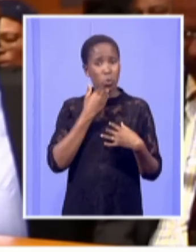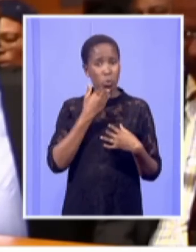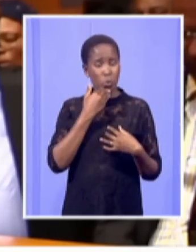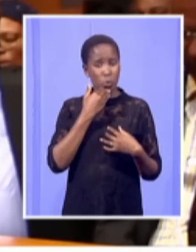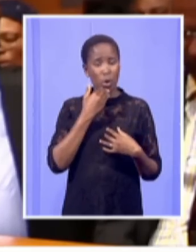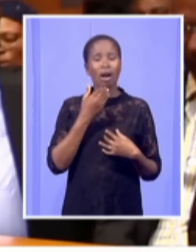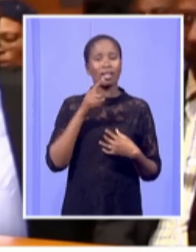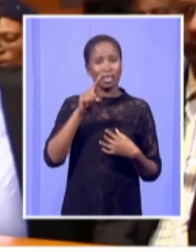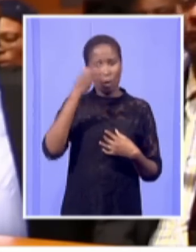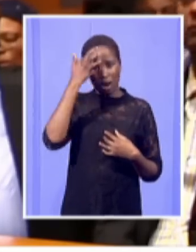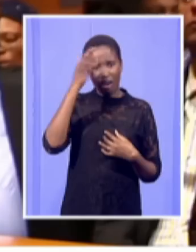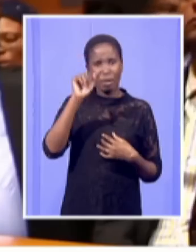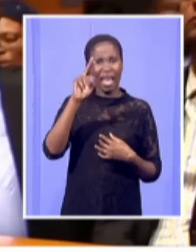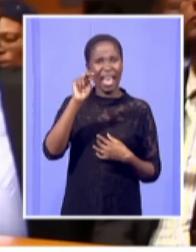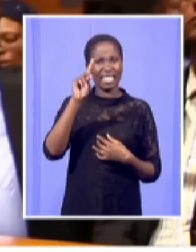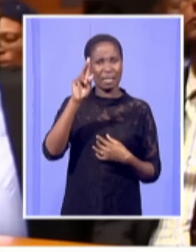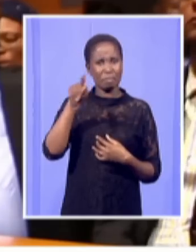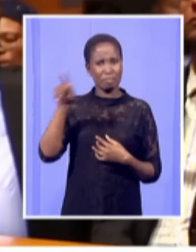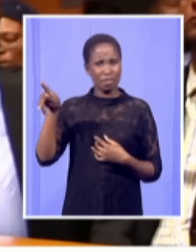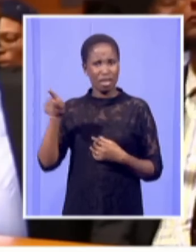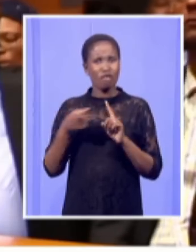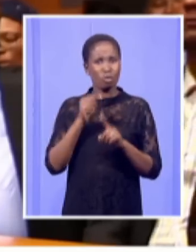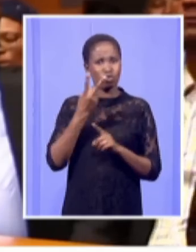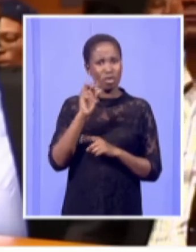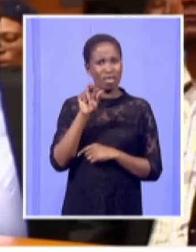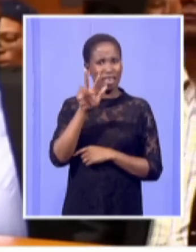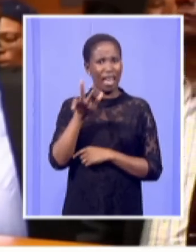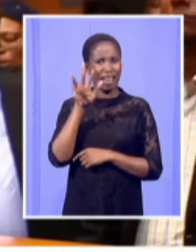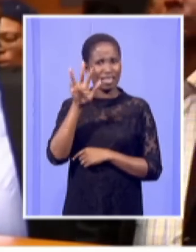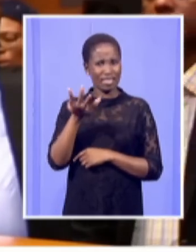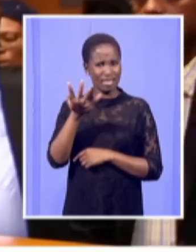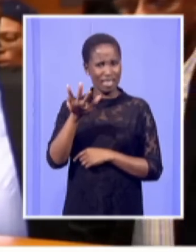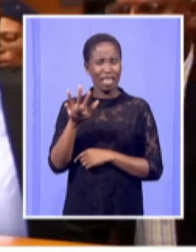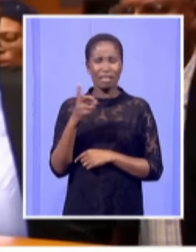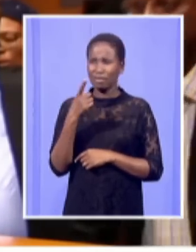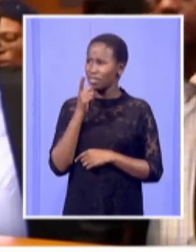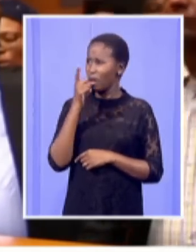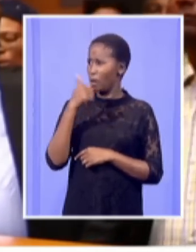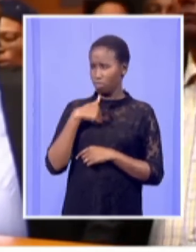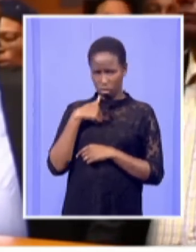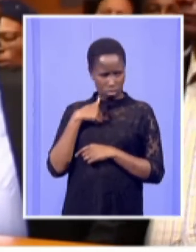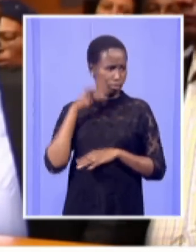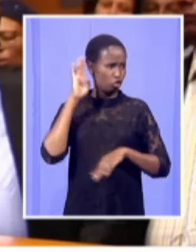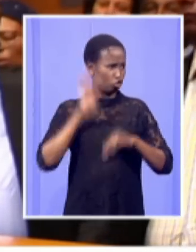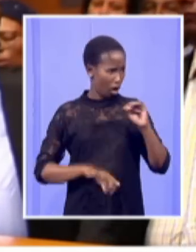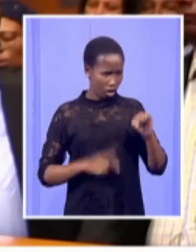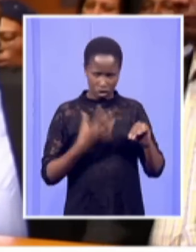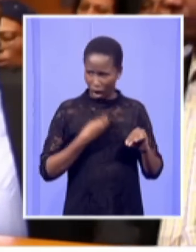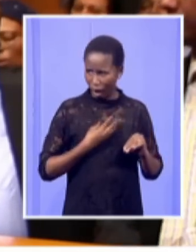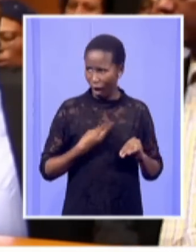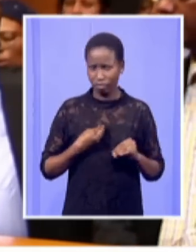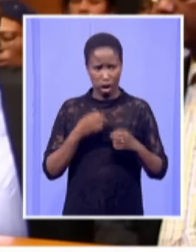office sometime in November 2019 that the State intends charging me on a number of charges as